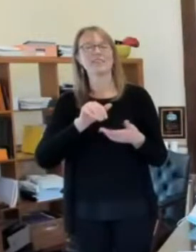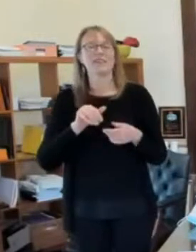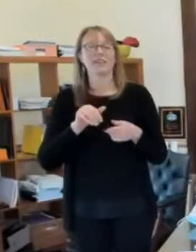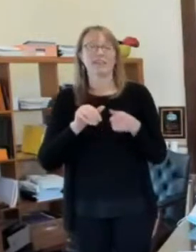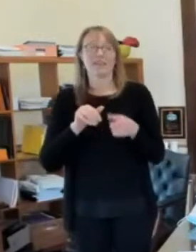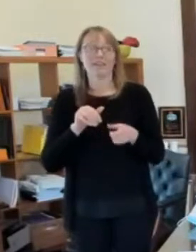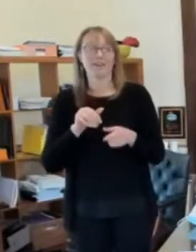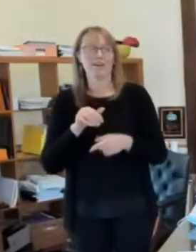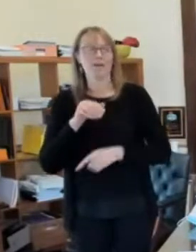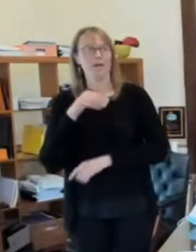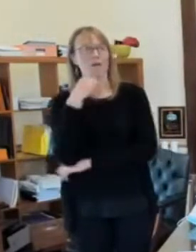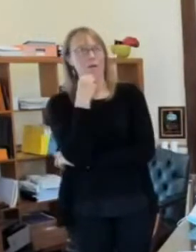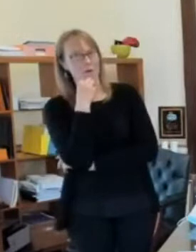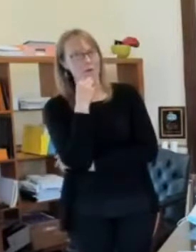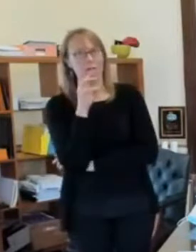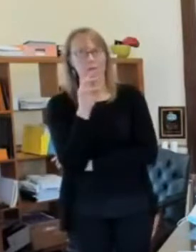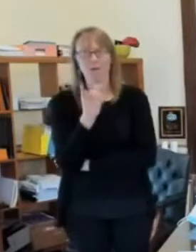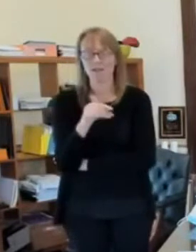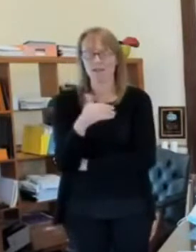you know,